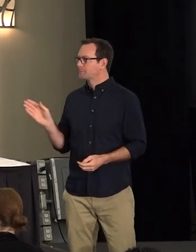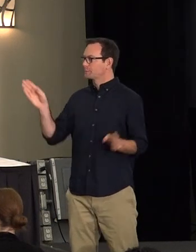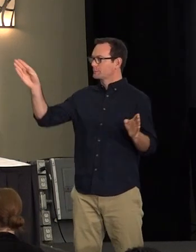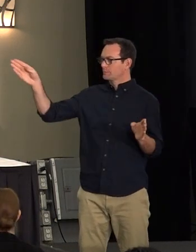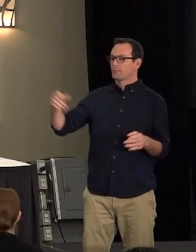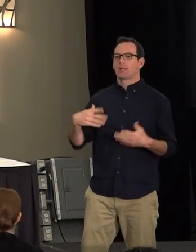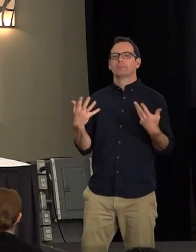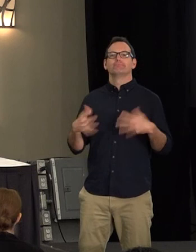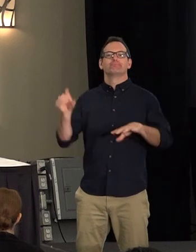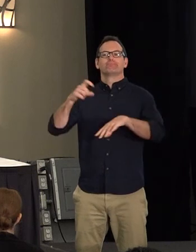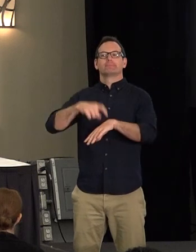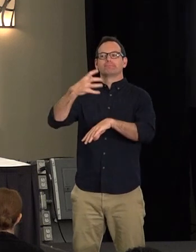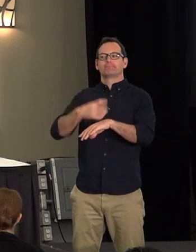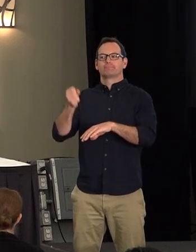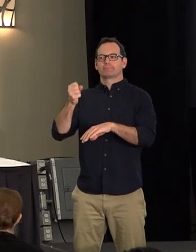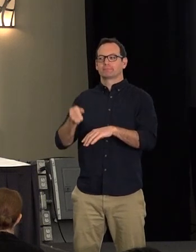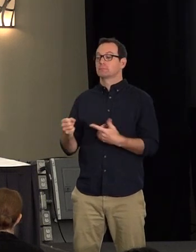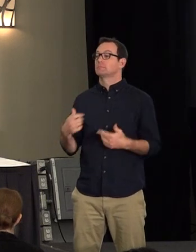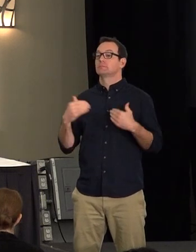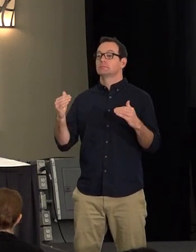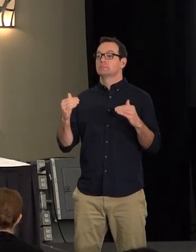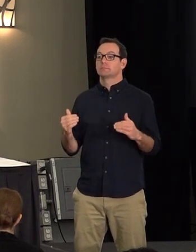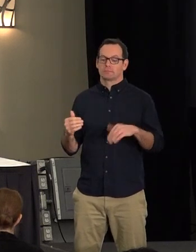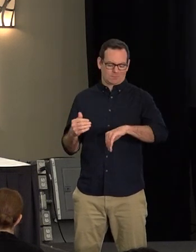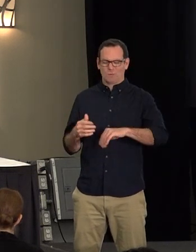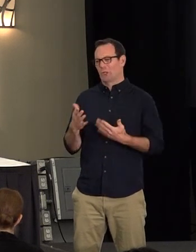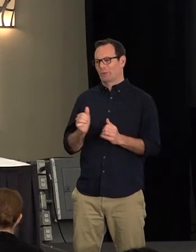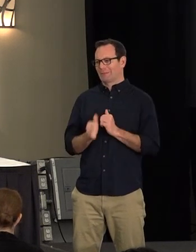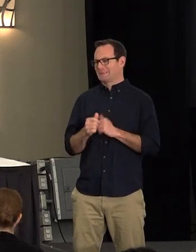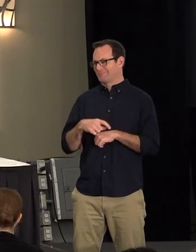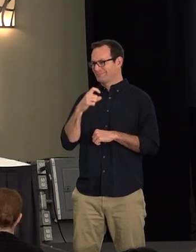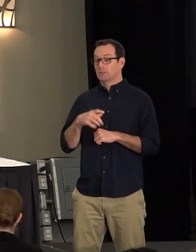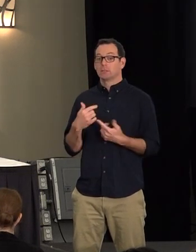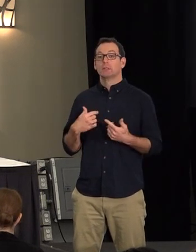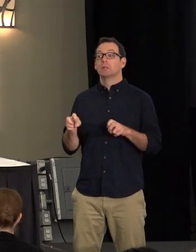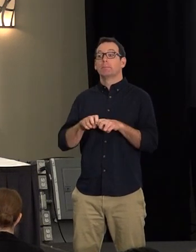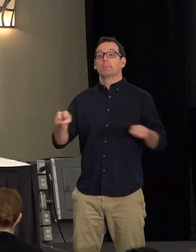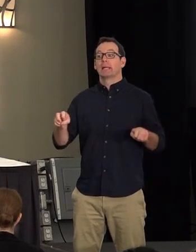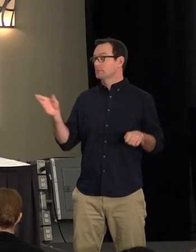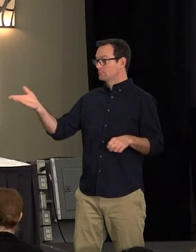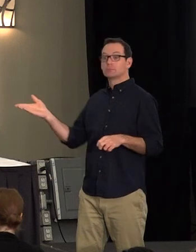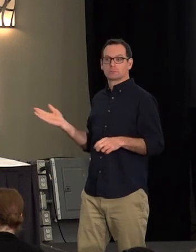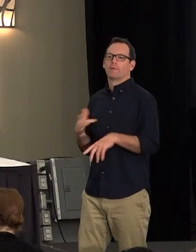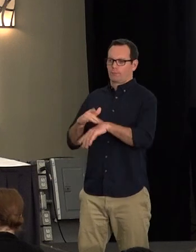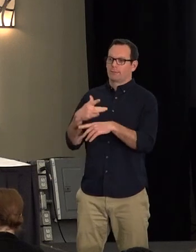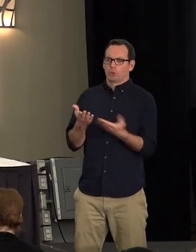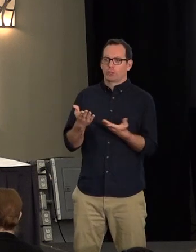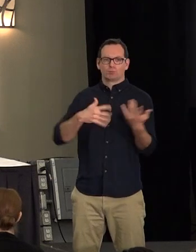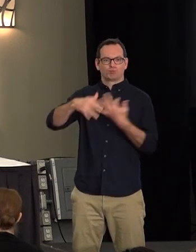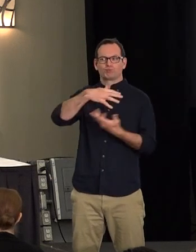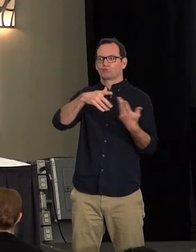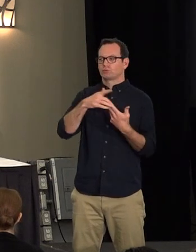the time we have because we have to move on to the next session. We're already over time by a few minutes. So the panel members will be available to ask questions